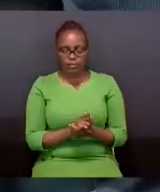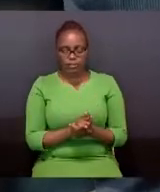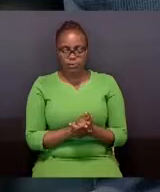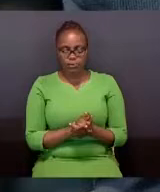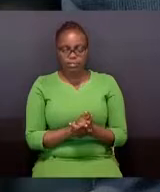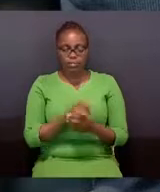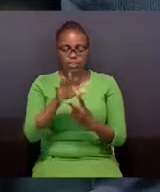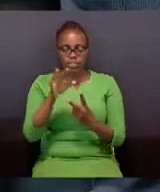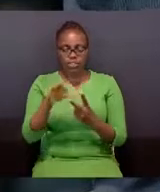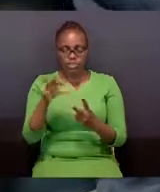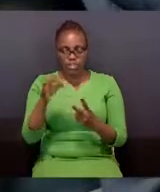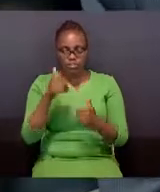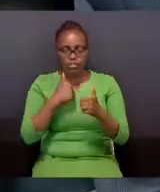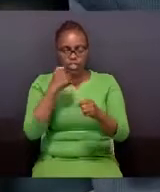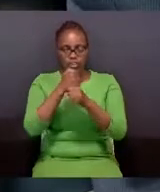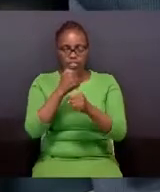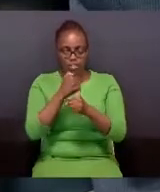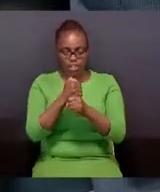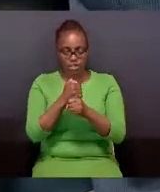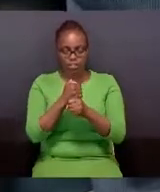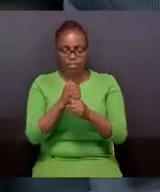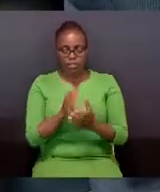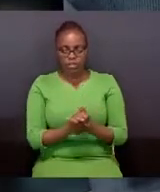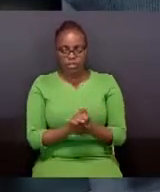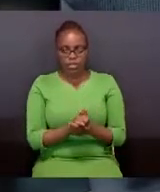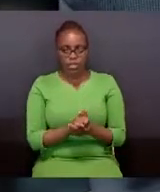these are the choices you make, I guess, at every